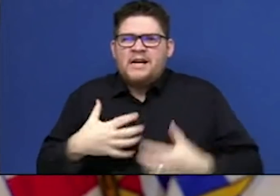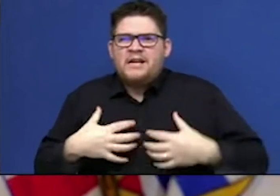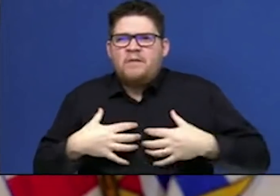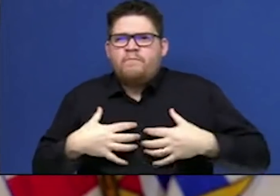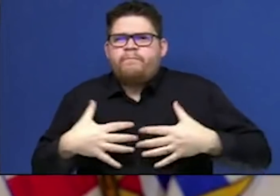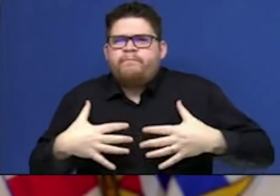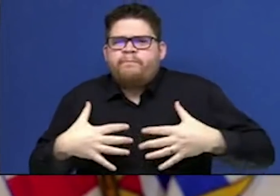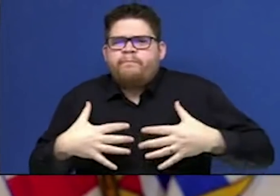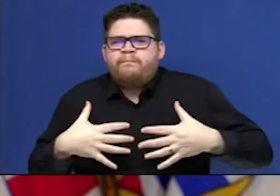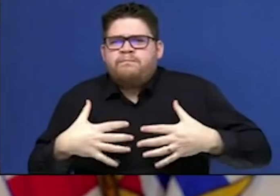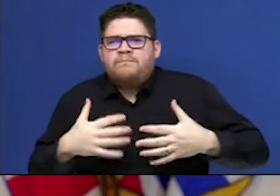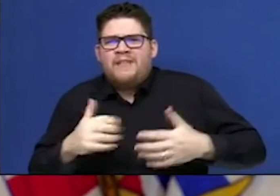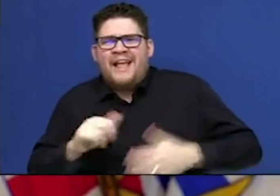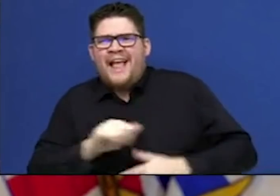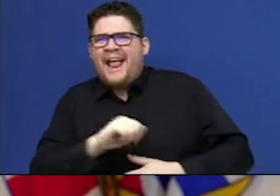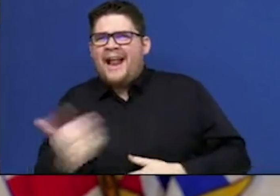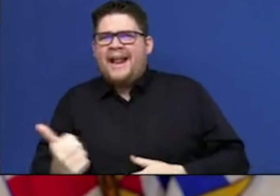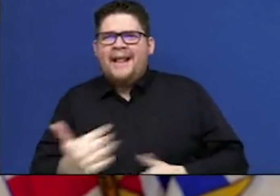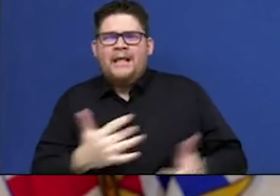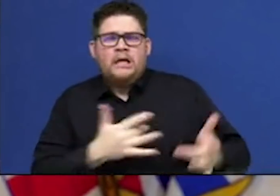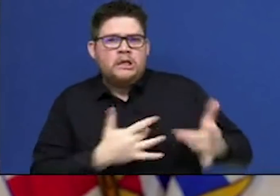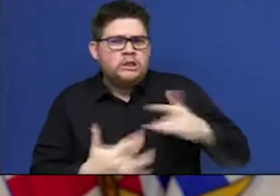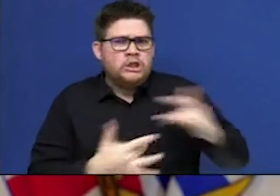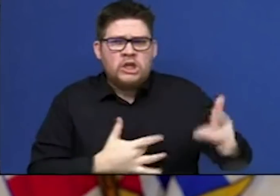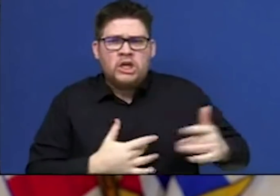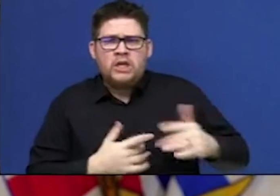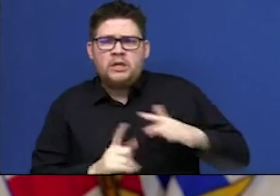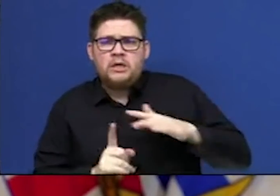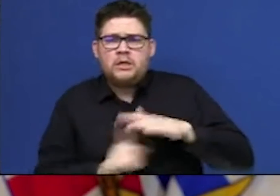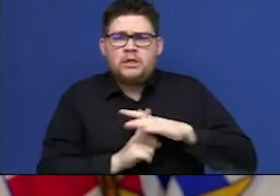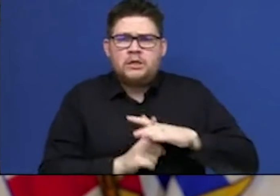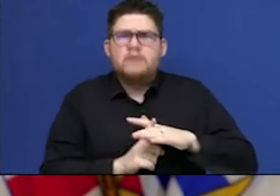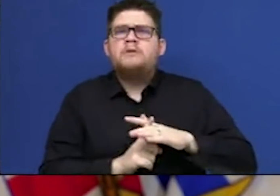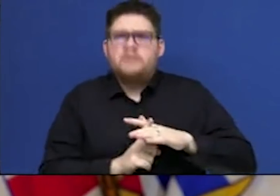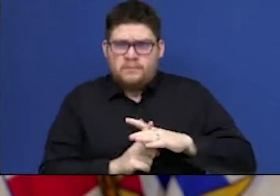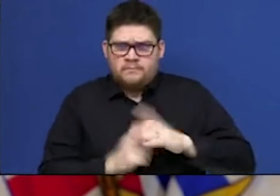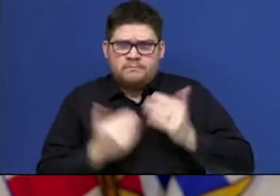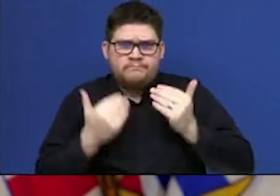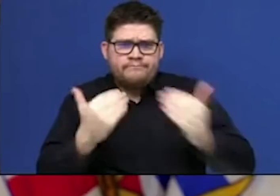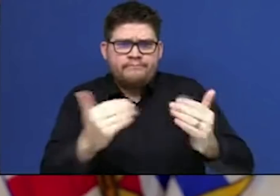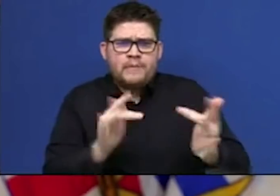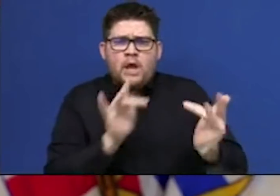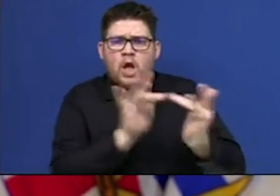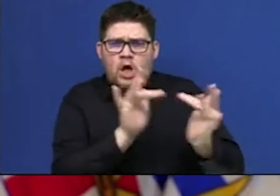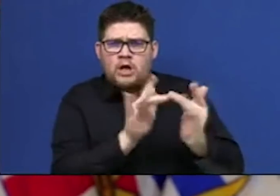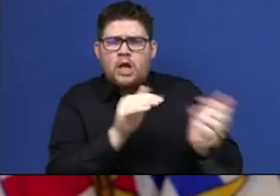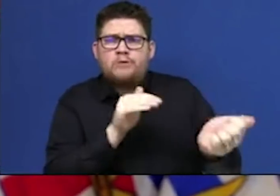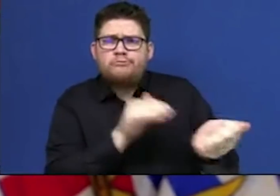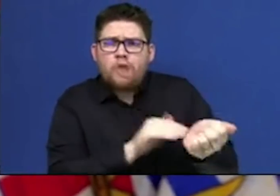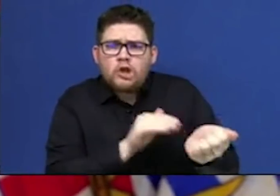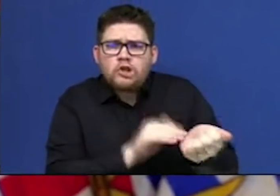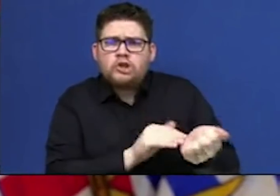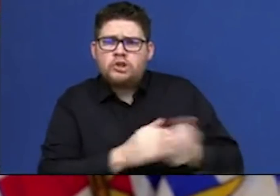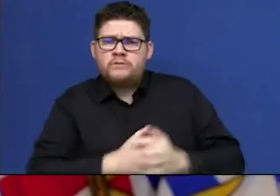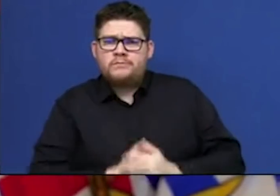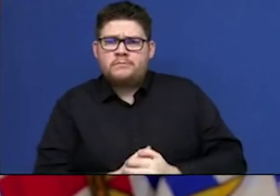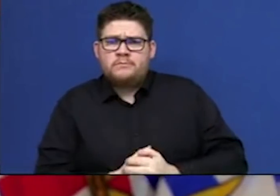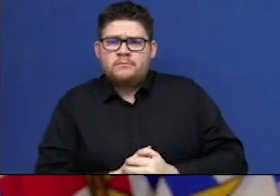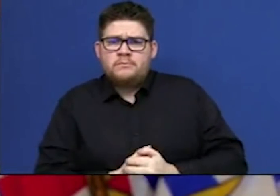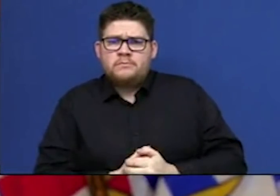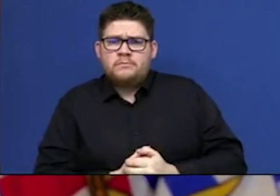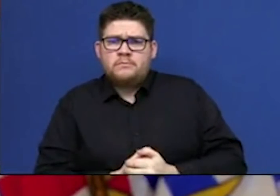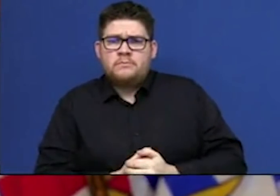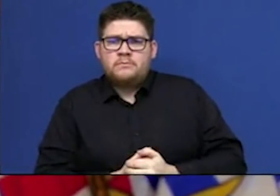but it is also a condition that we have a test for and there's treatment. So we will be updating our information about